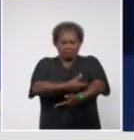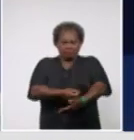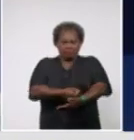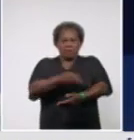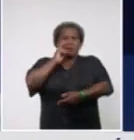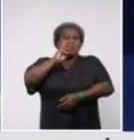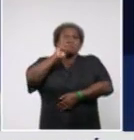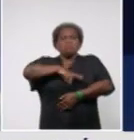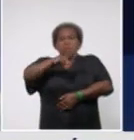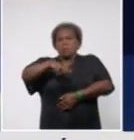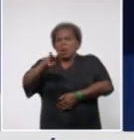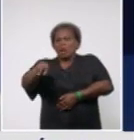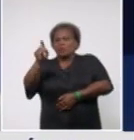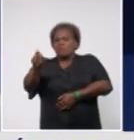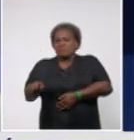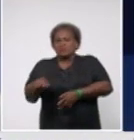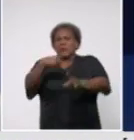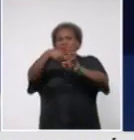220 from Ciego de Ávila,